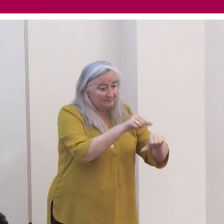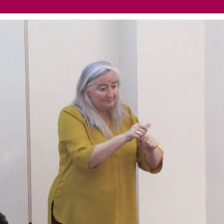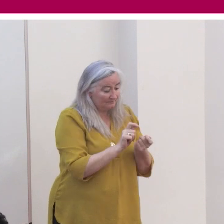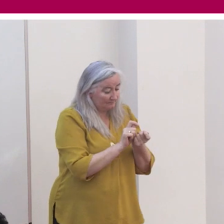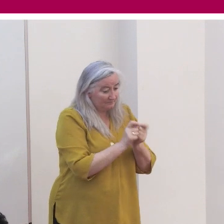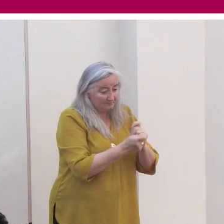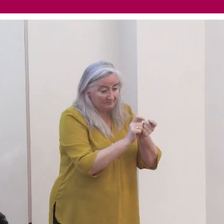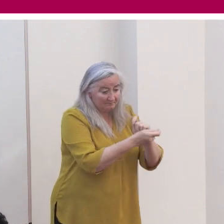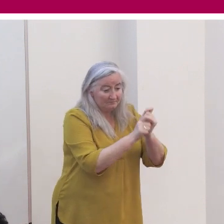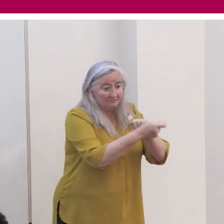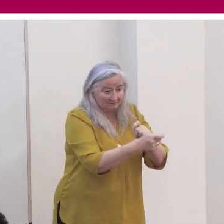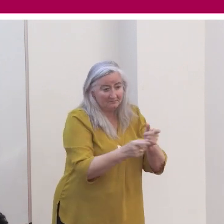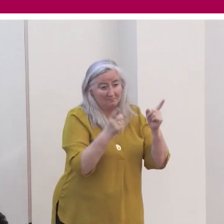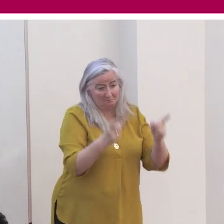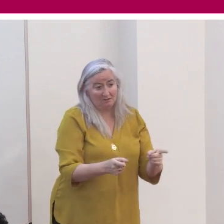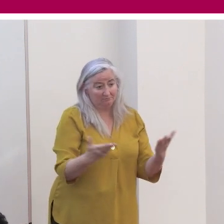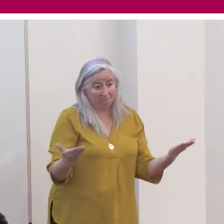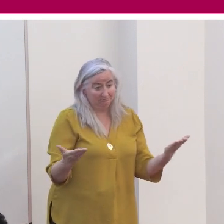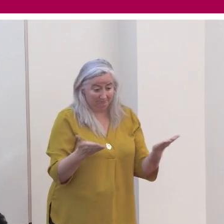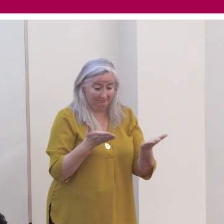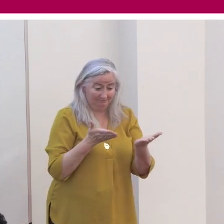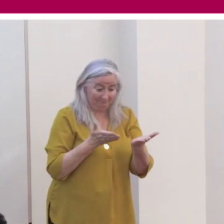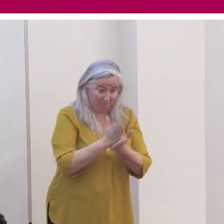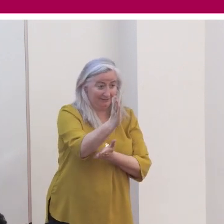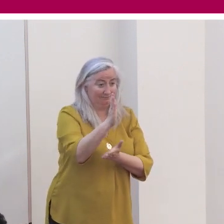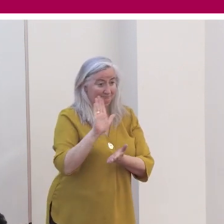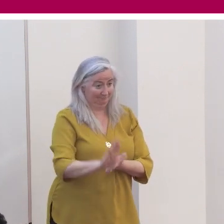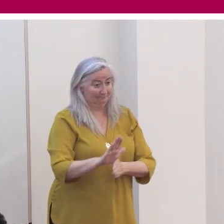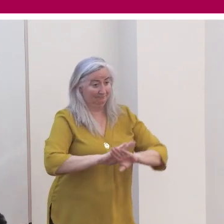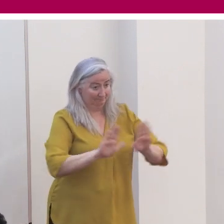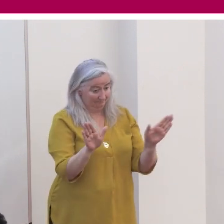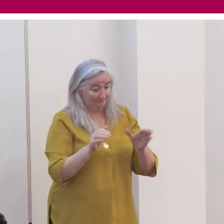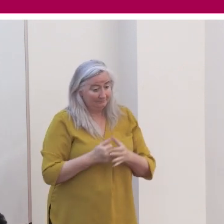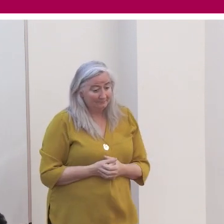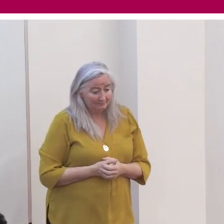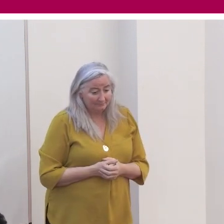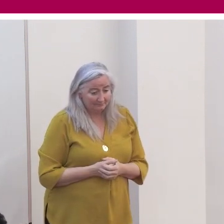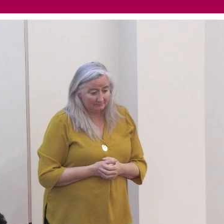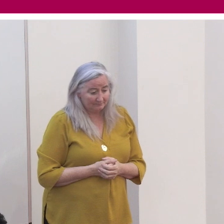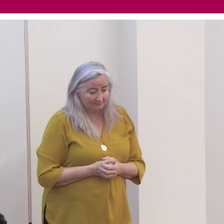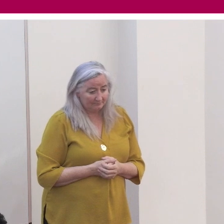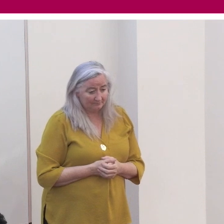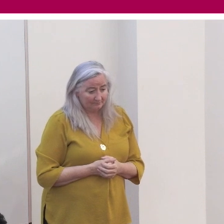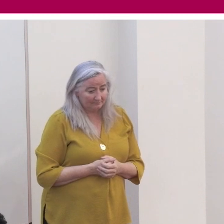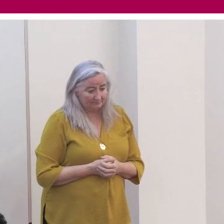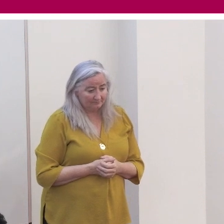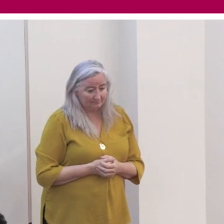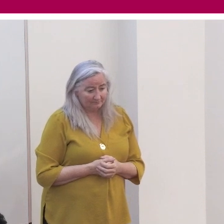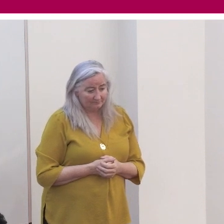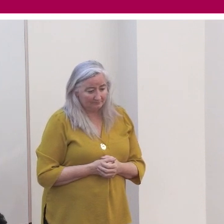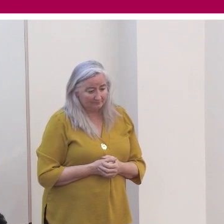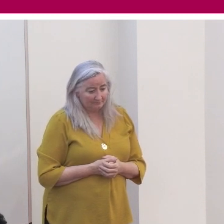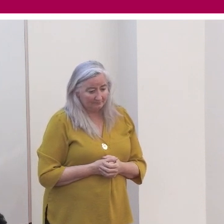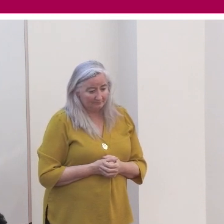they face. And this is why Article 13 has to be read with Article 6 to